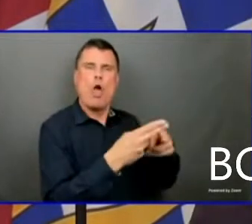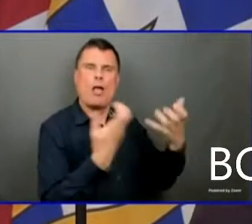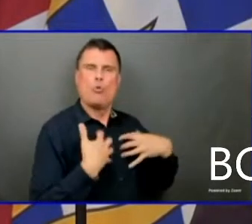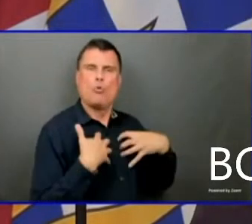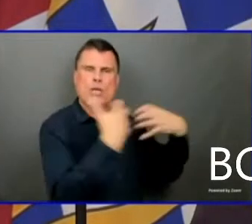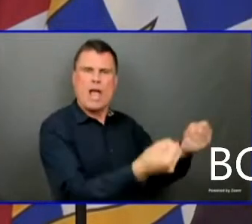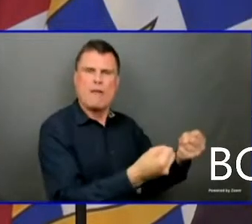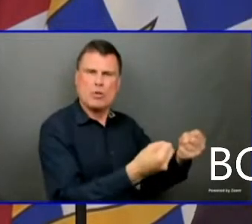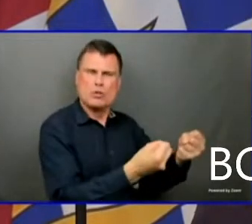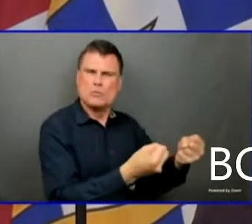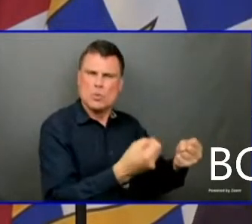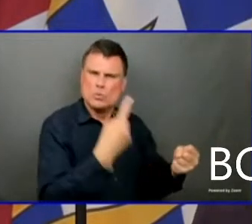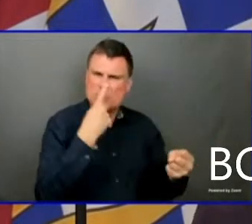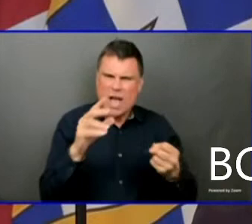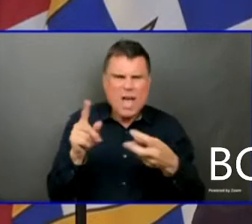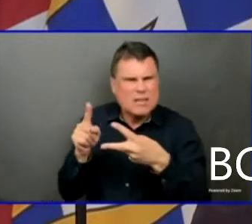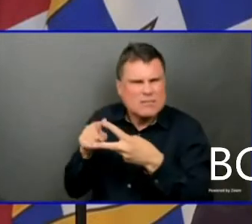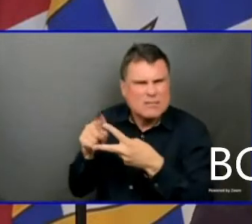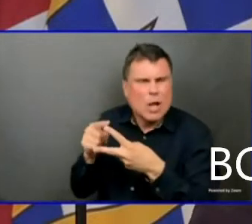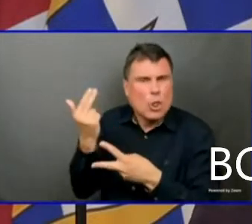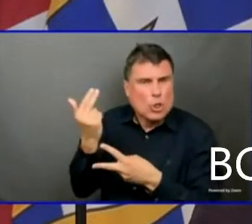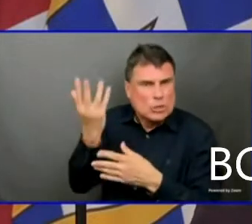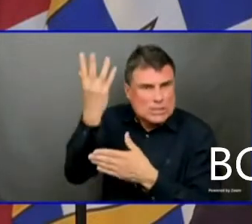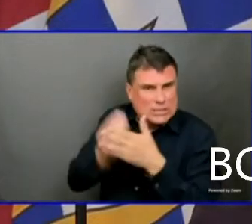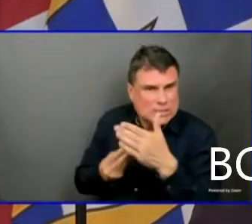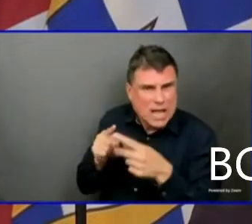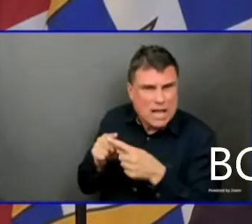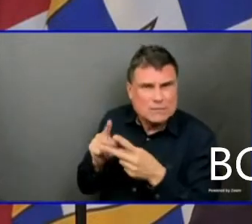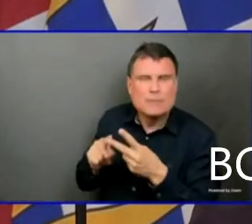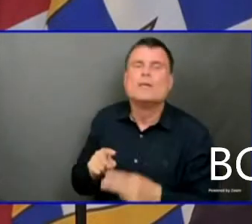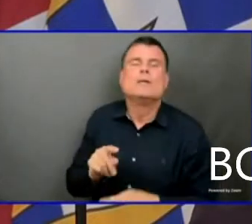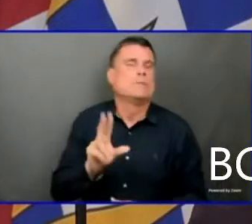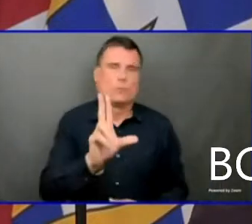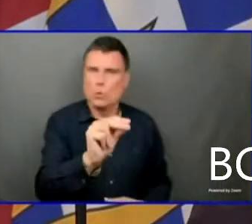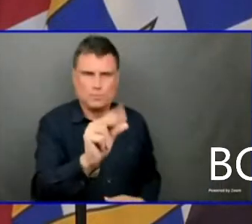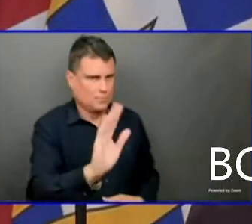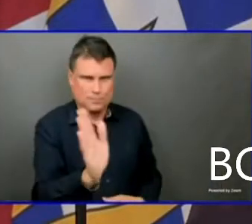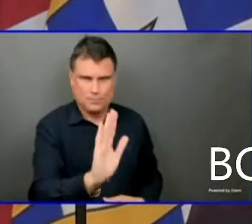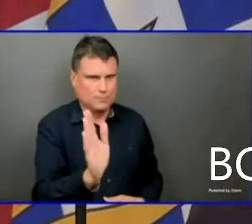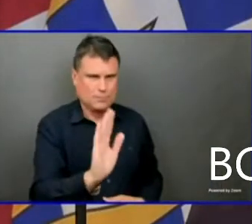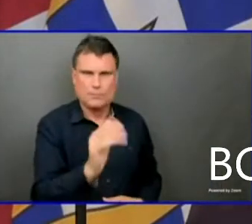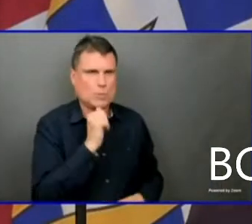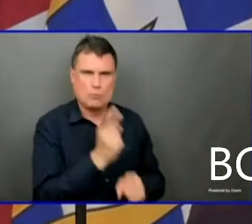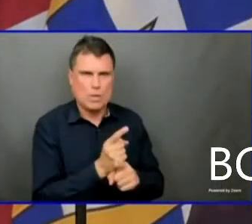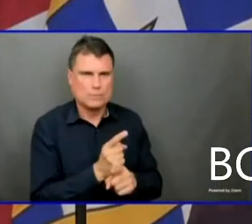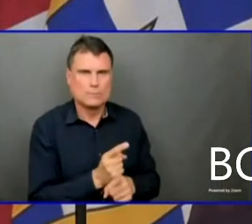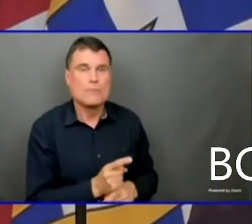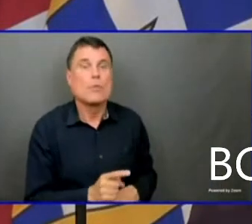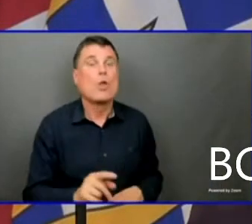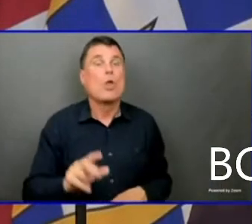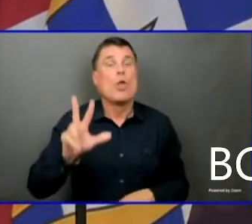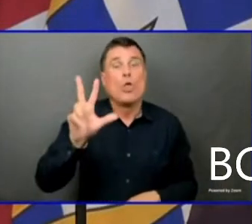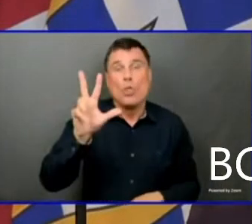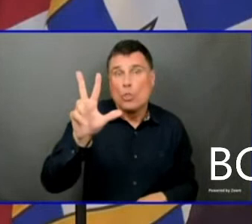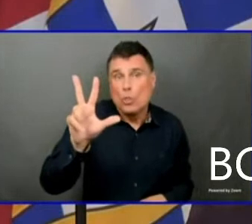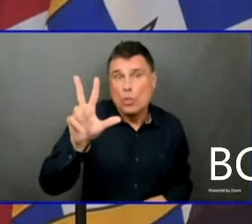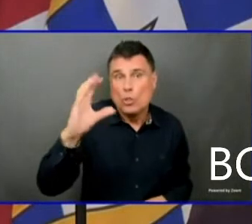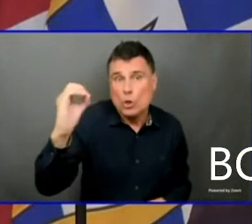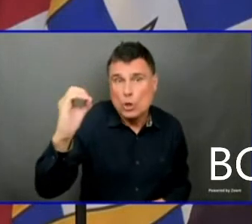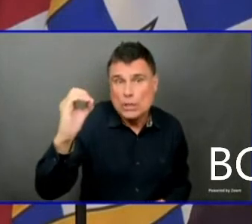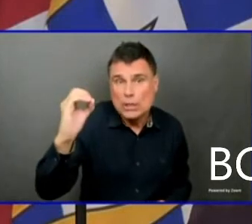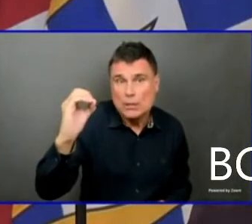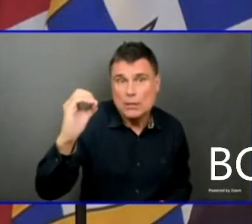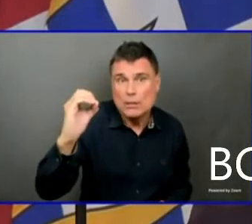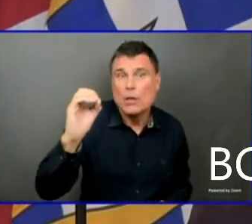then, no, that's not correct, actually. It was 30, 30 people who died between